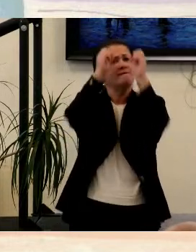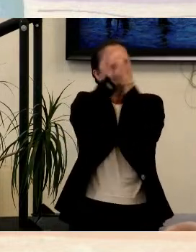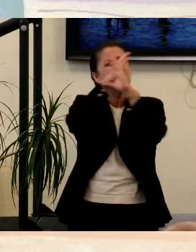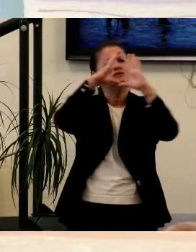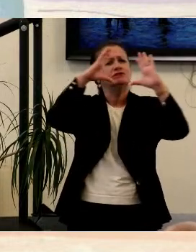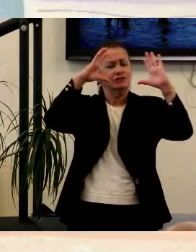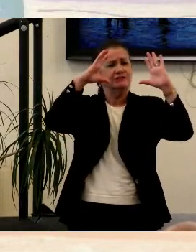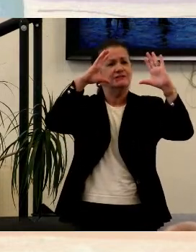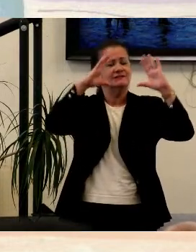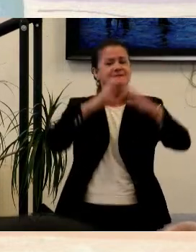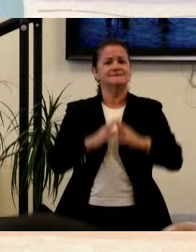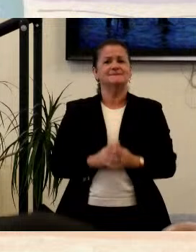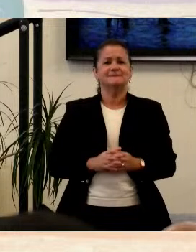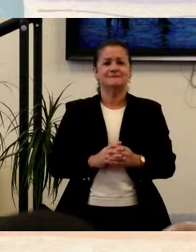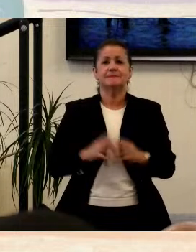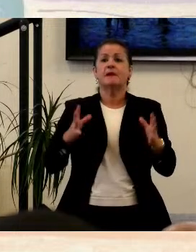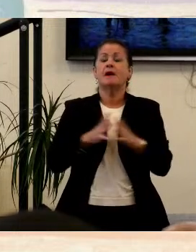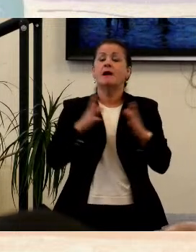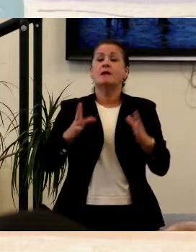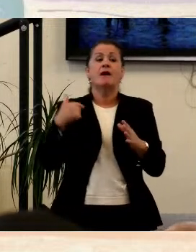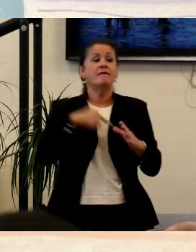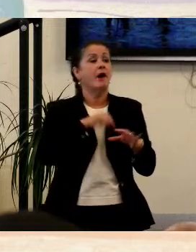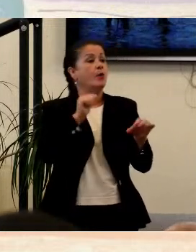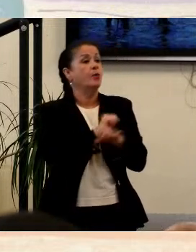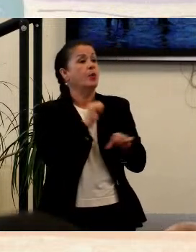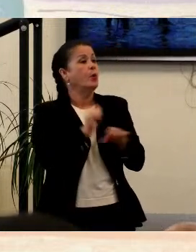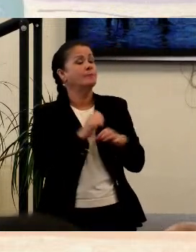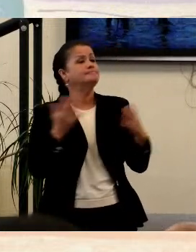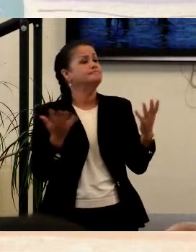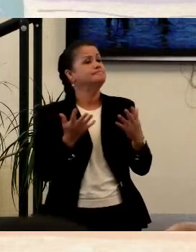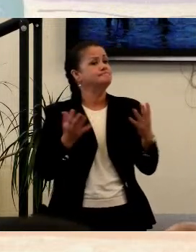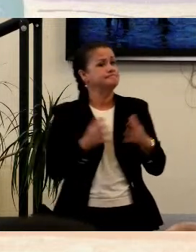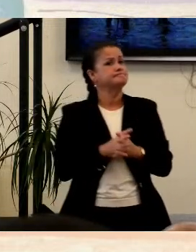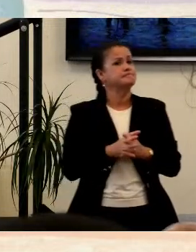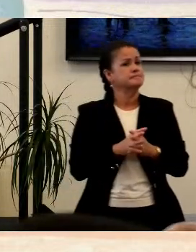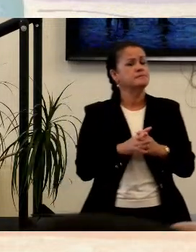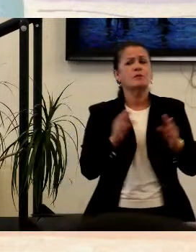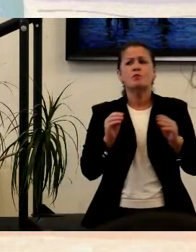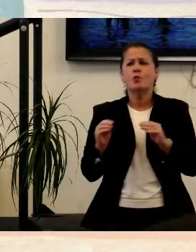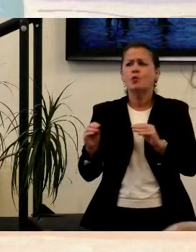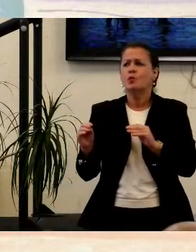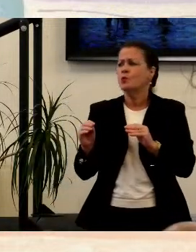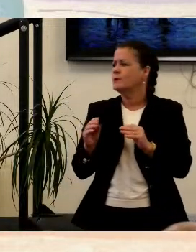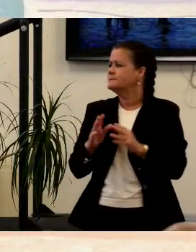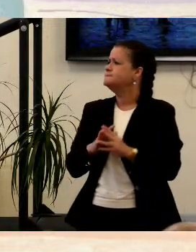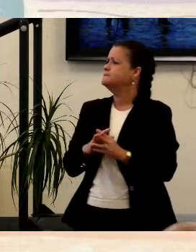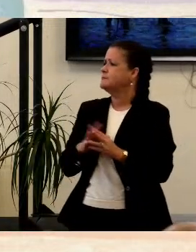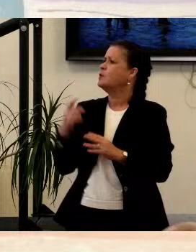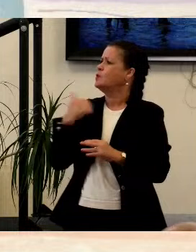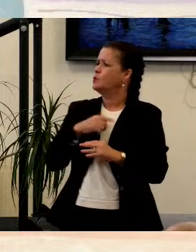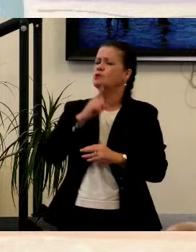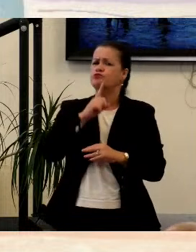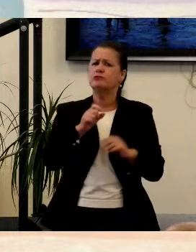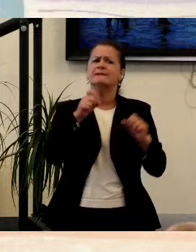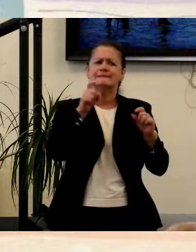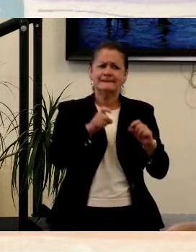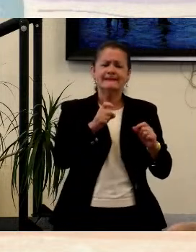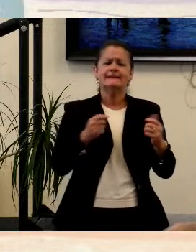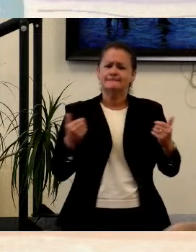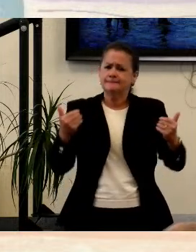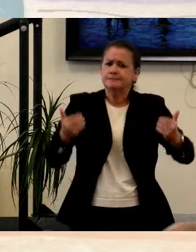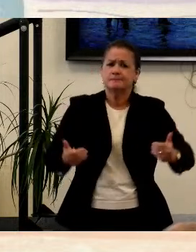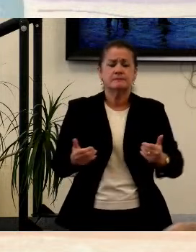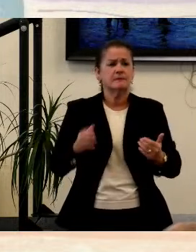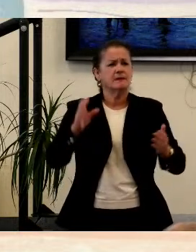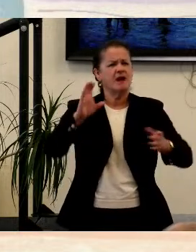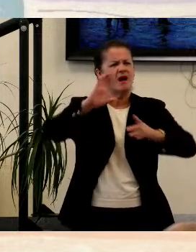First Chance. A lot of our work has been about moving the needle where it desperately needs to move. Culture